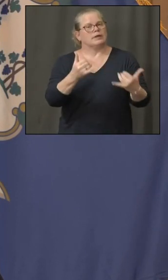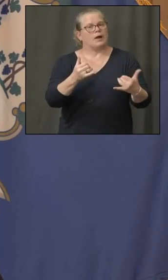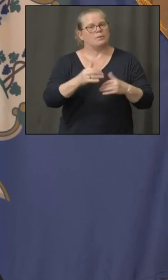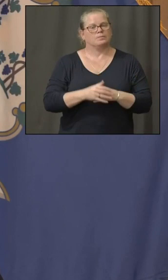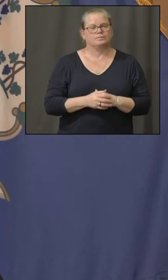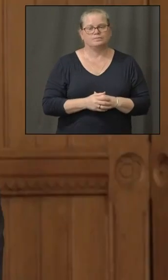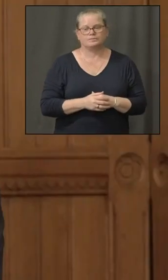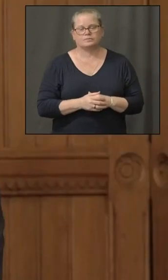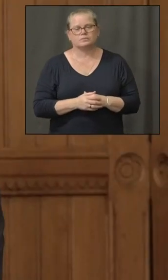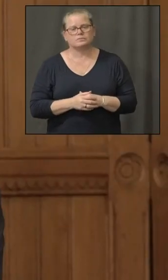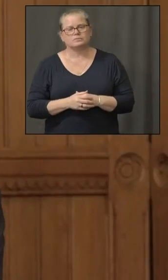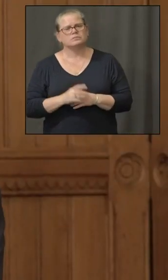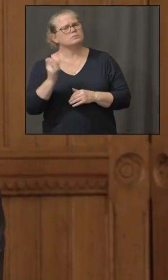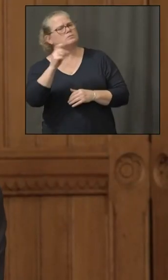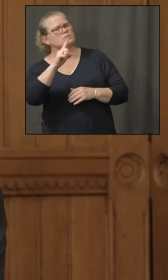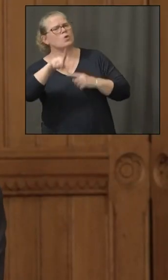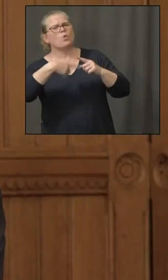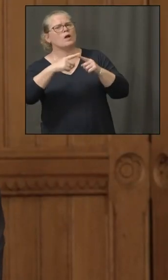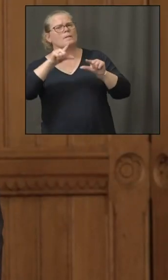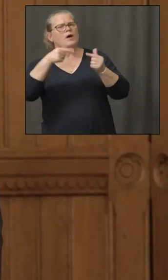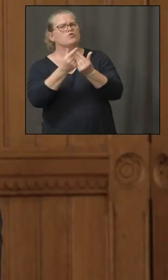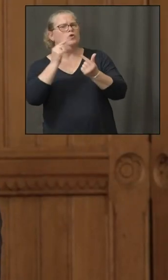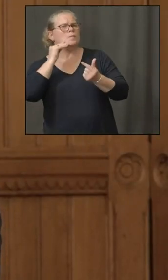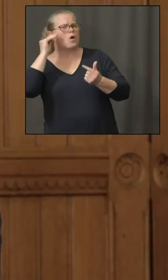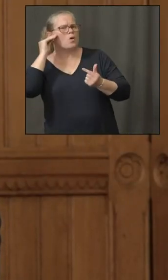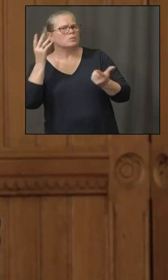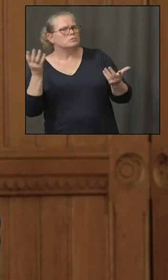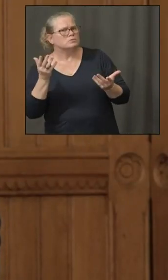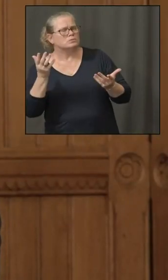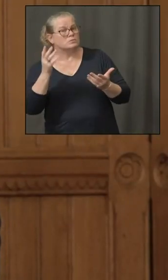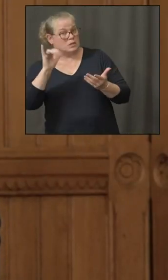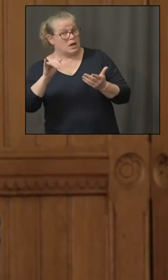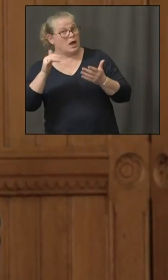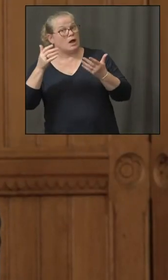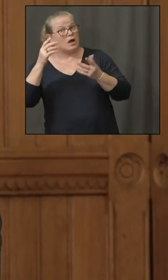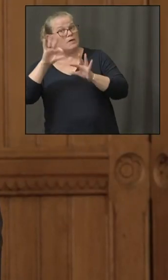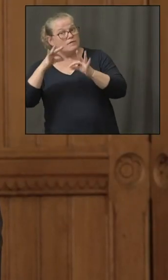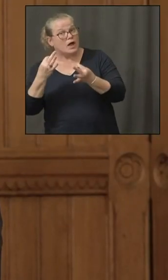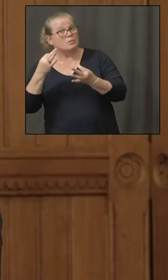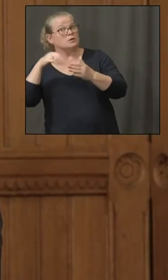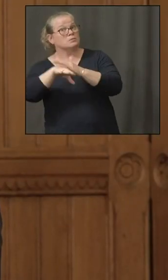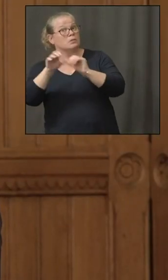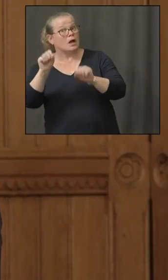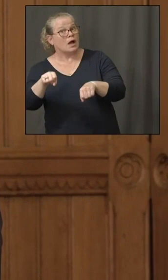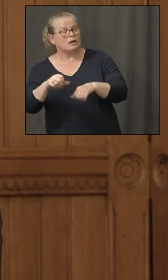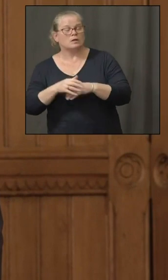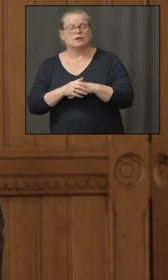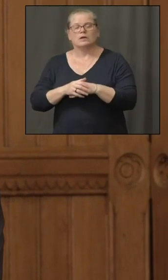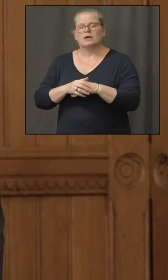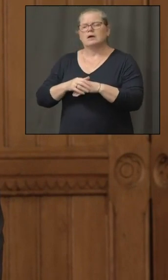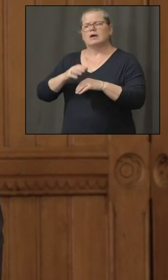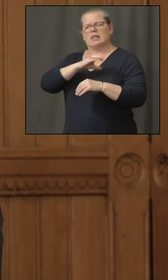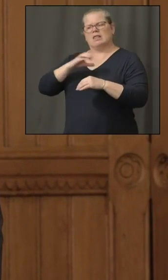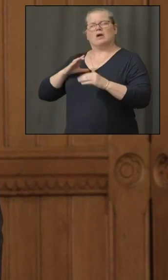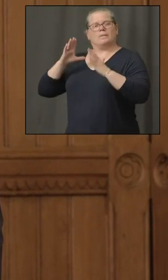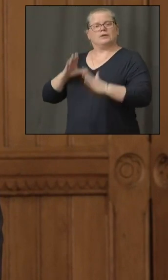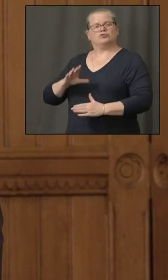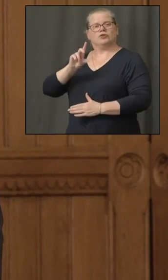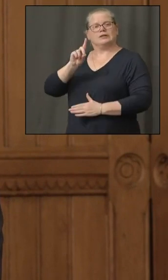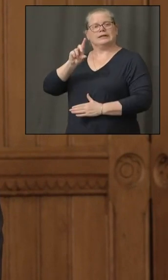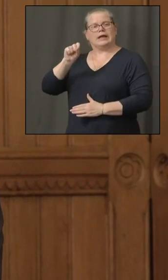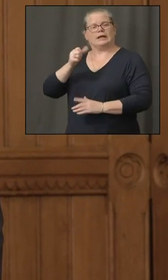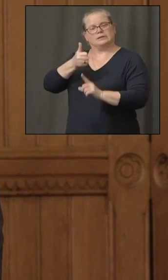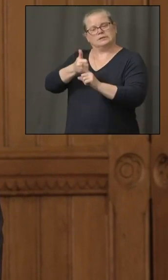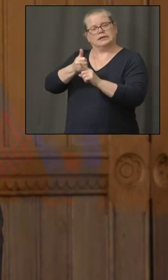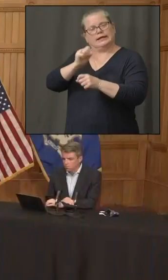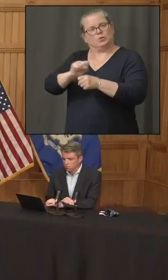Commissioner Sheff is working on similar plans to ensure the access to group homes and other congregate facilities as well. Okay,